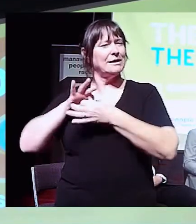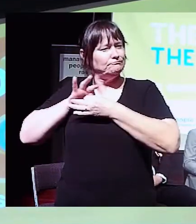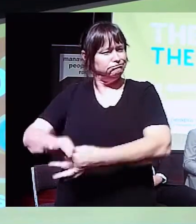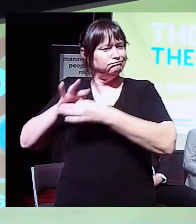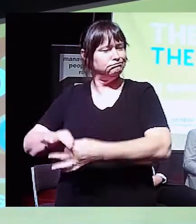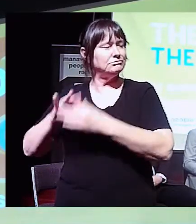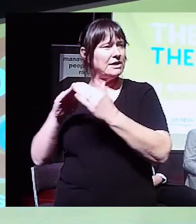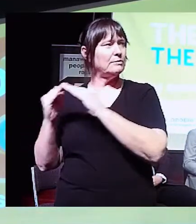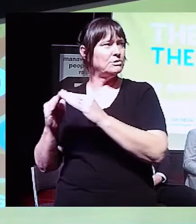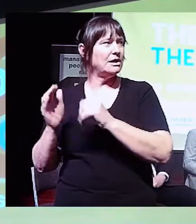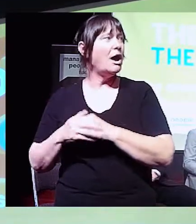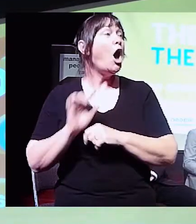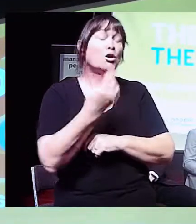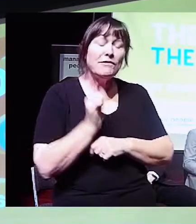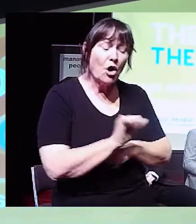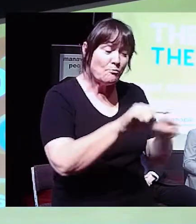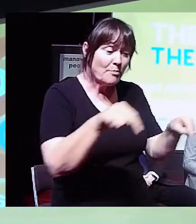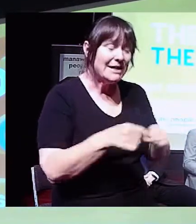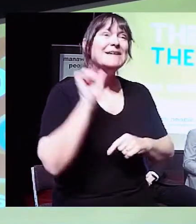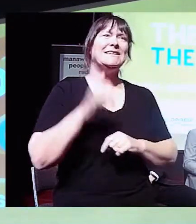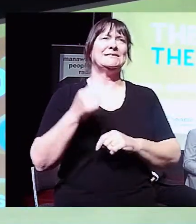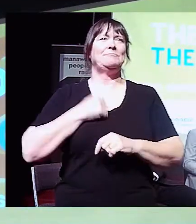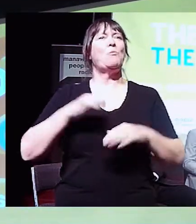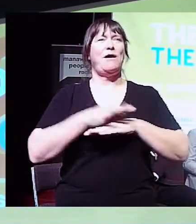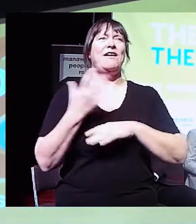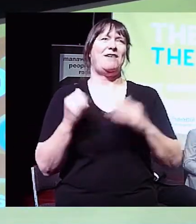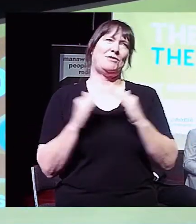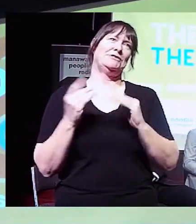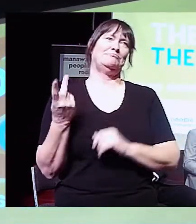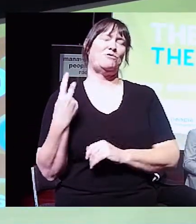you own property as well, Tiana? Yes, me and my wife own our house.